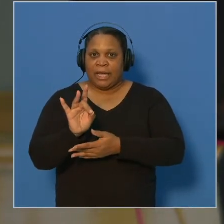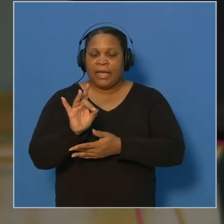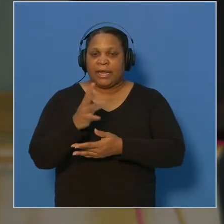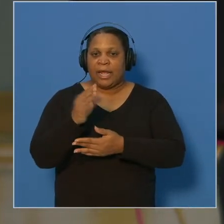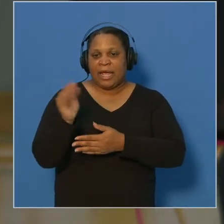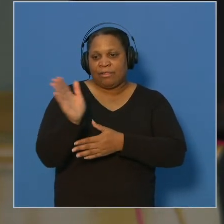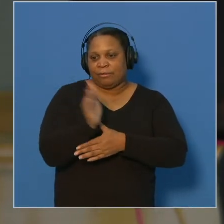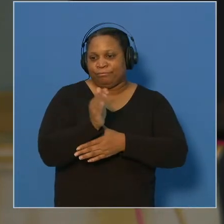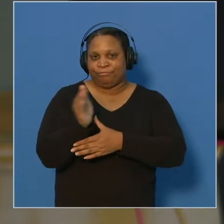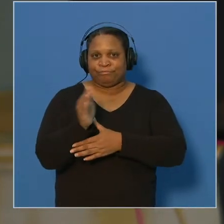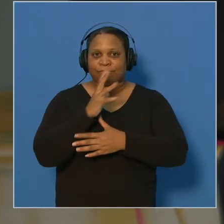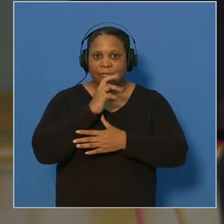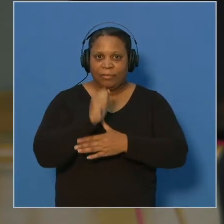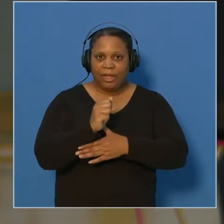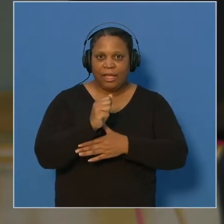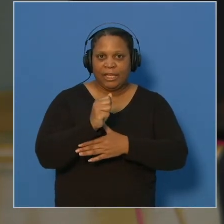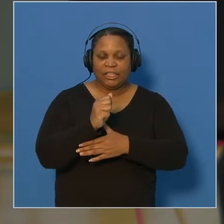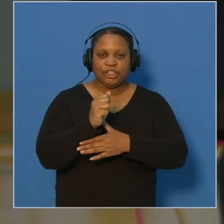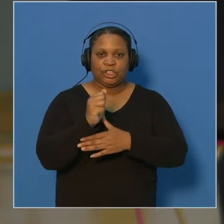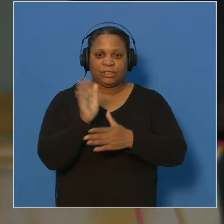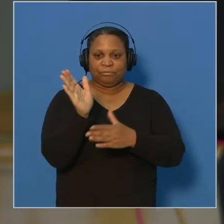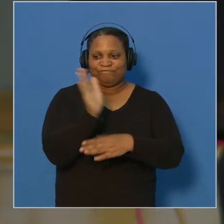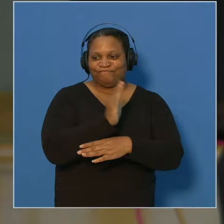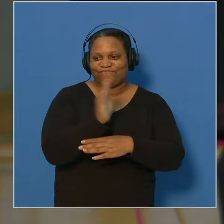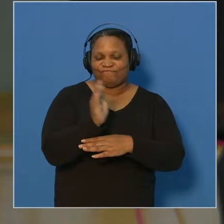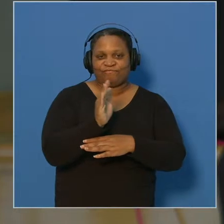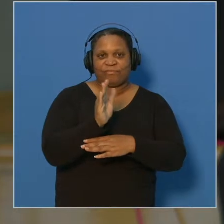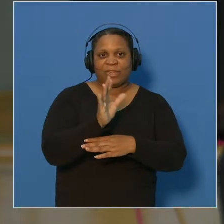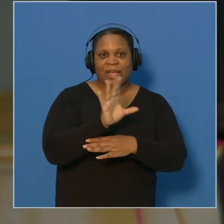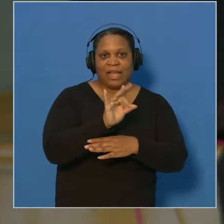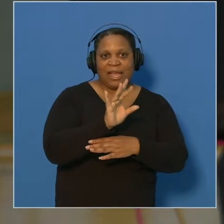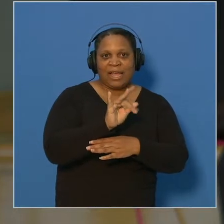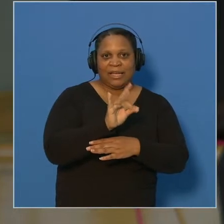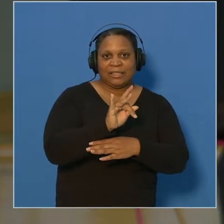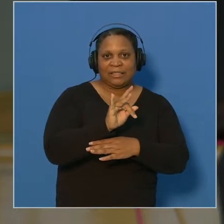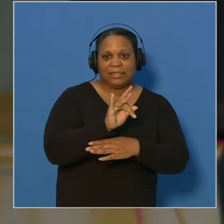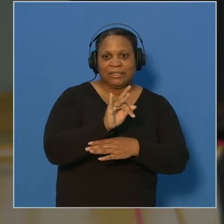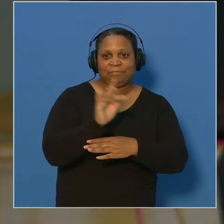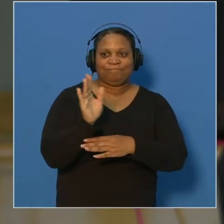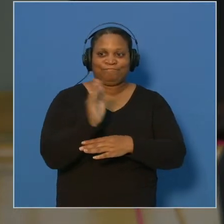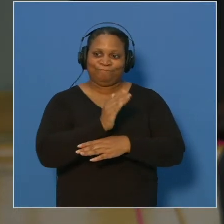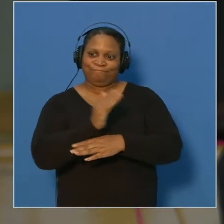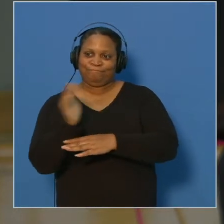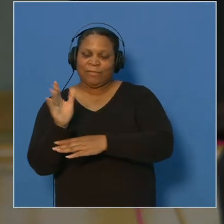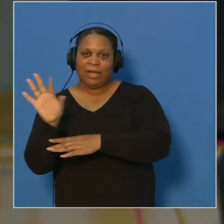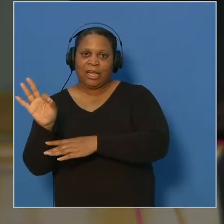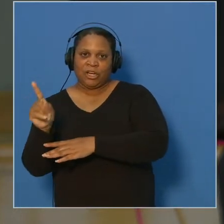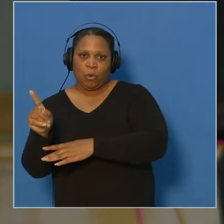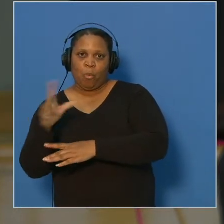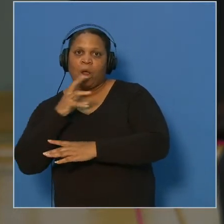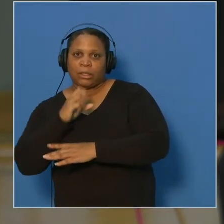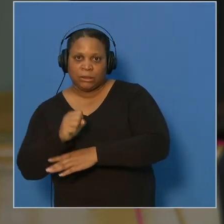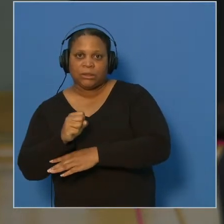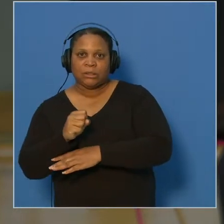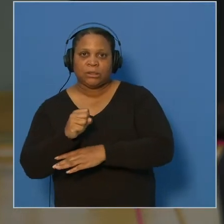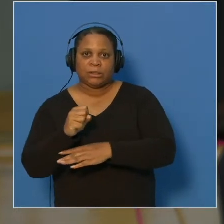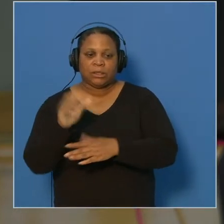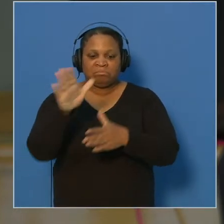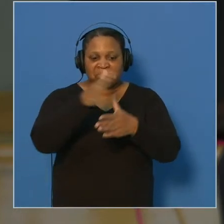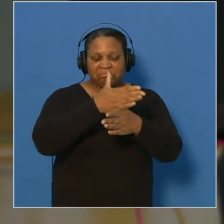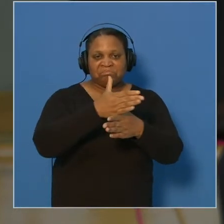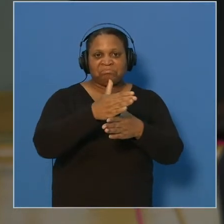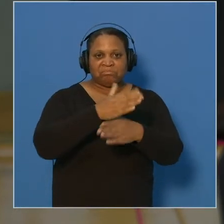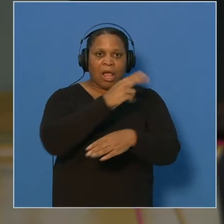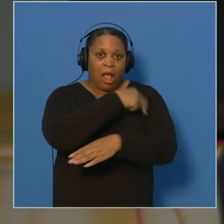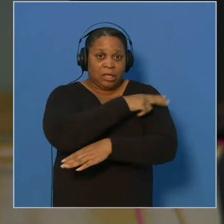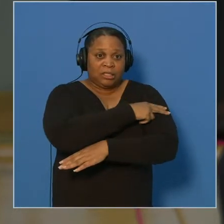age range of all of our positive cases is between 18 and 91 years. The age of persons hospitalized ranges